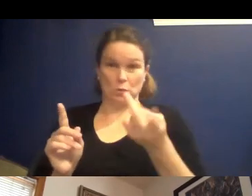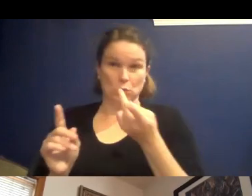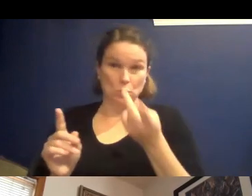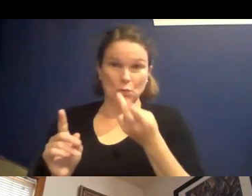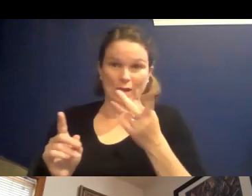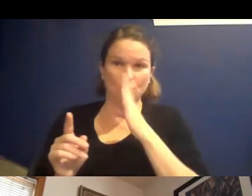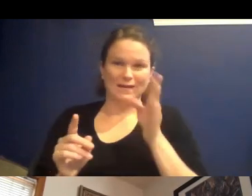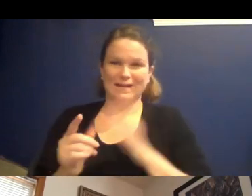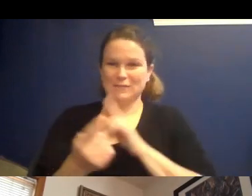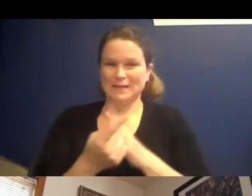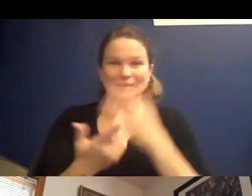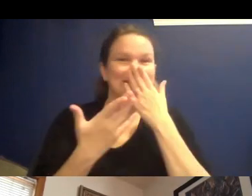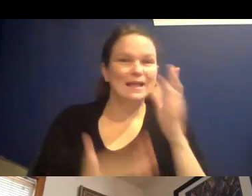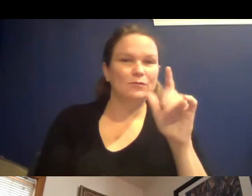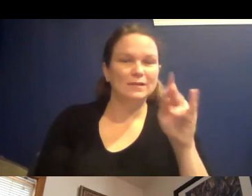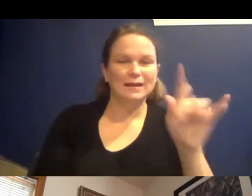have met. So thank you, Linda.